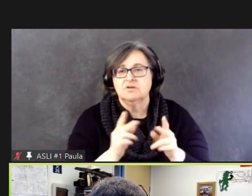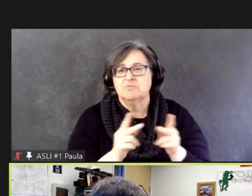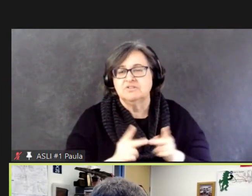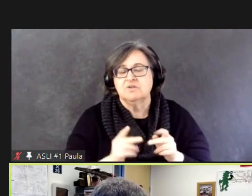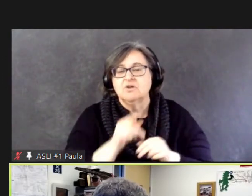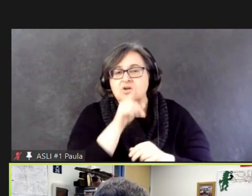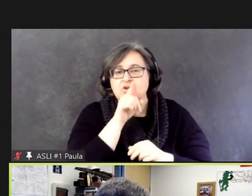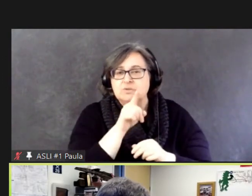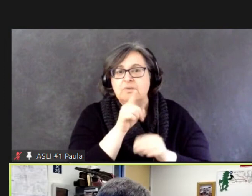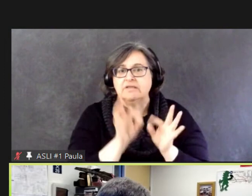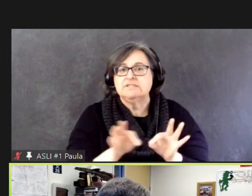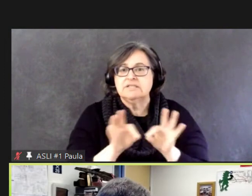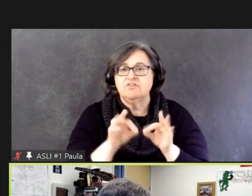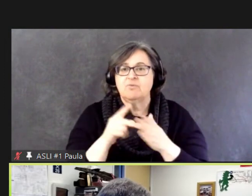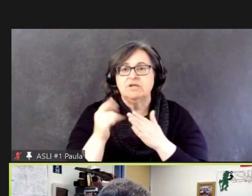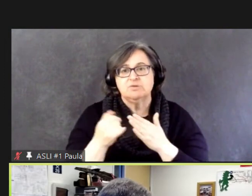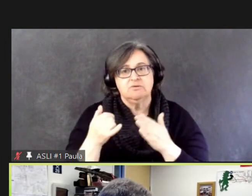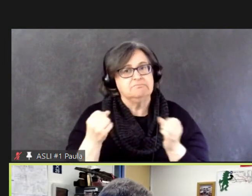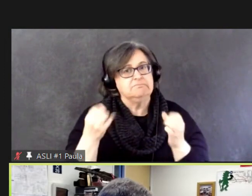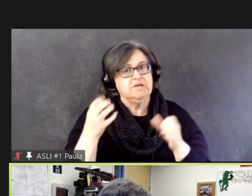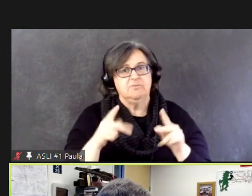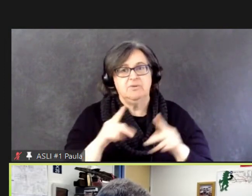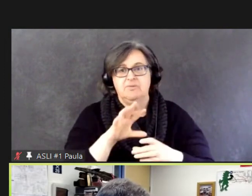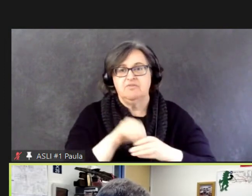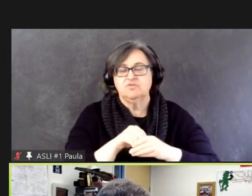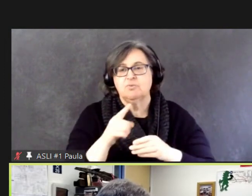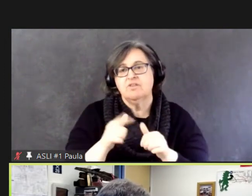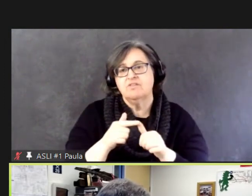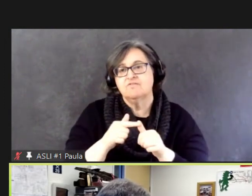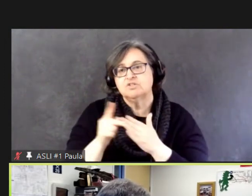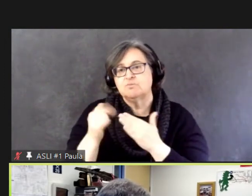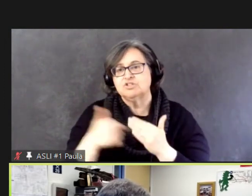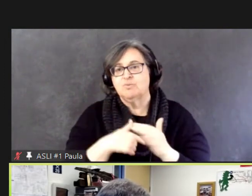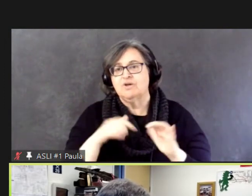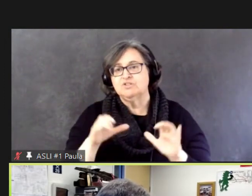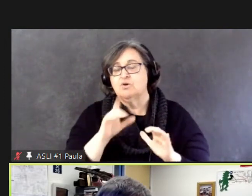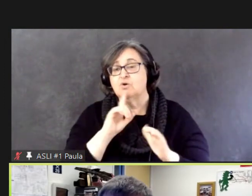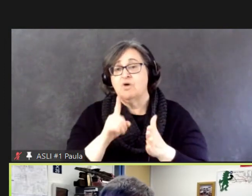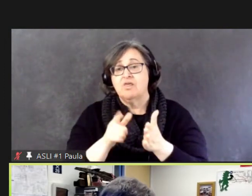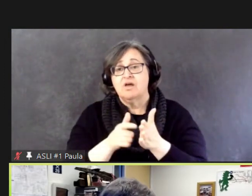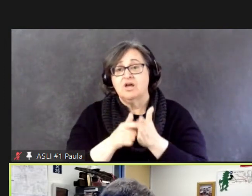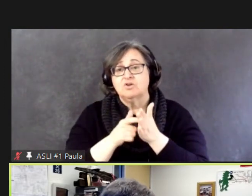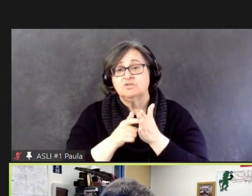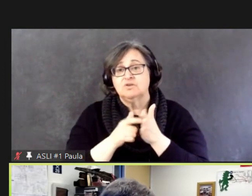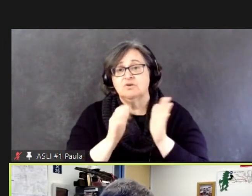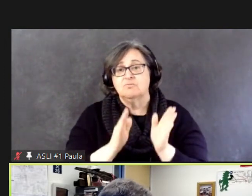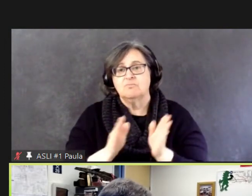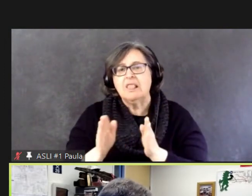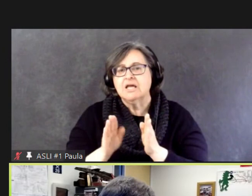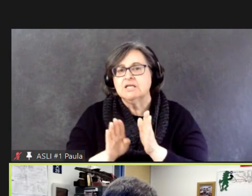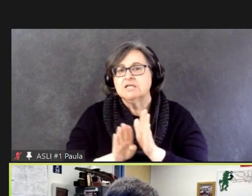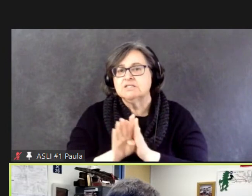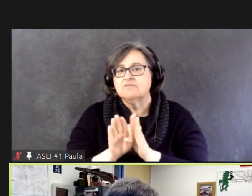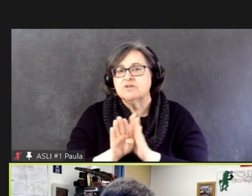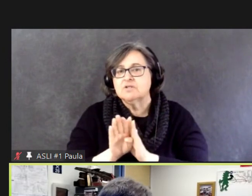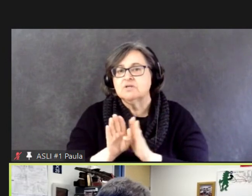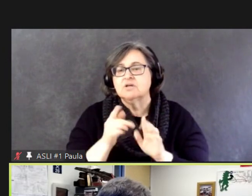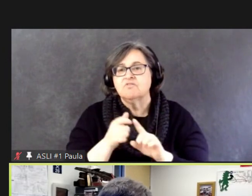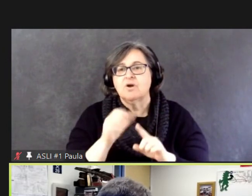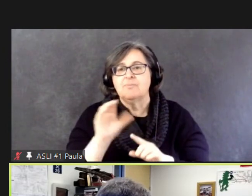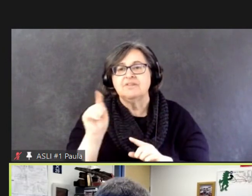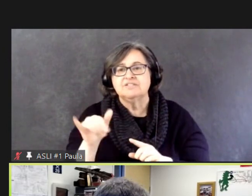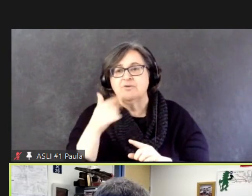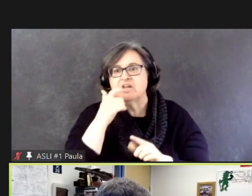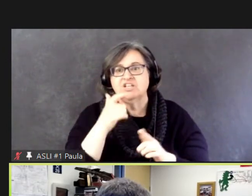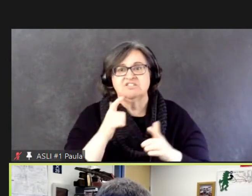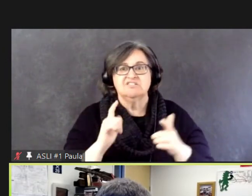pretty significant project. We had a lot of community involvement. It's one of the first projects we've ever done that actually required a plan development. through the city because of the size of